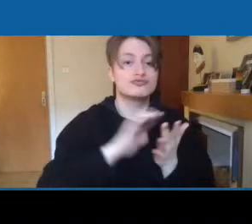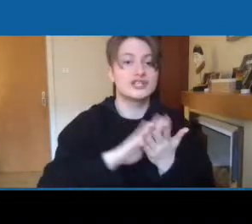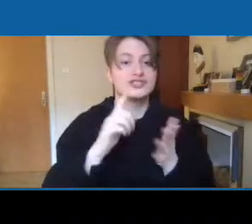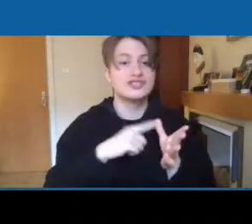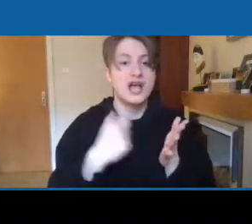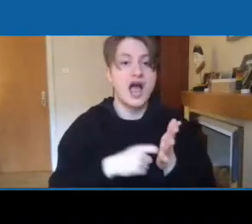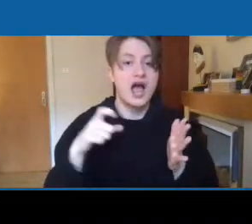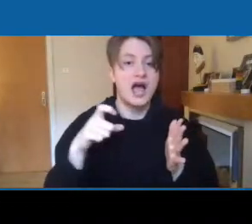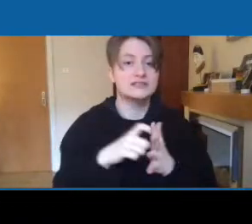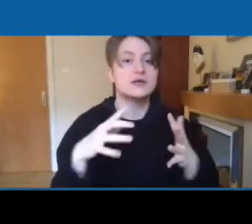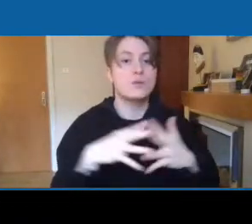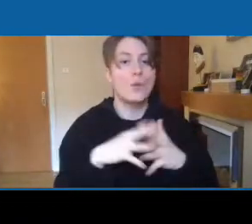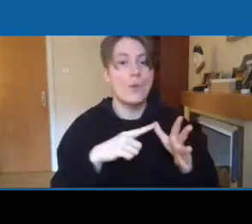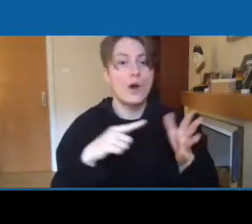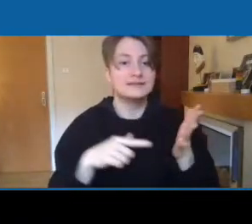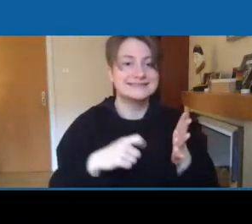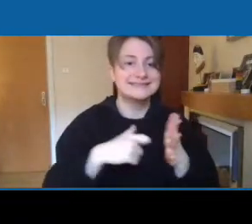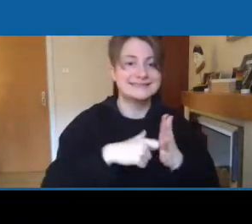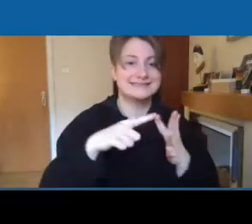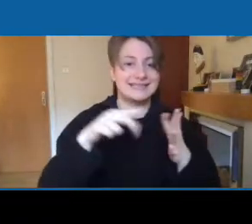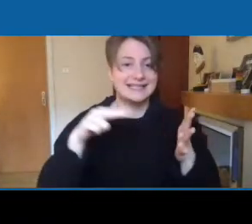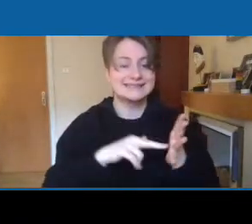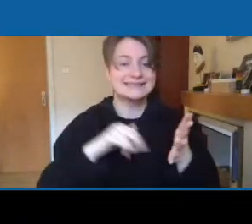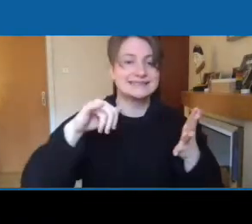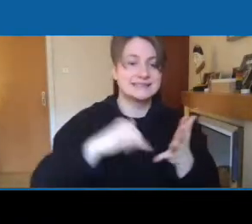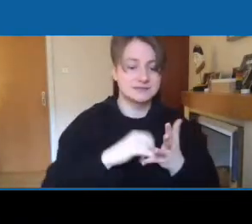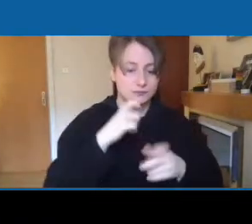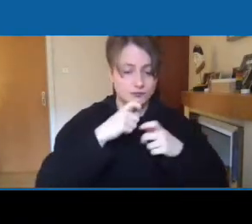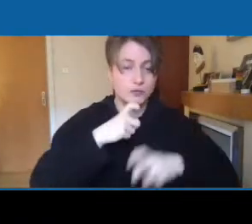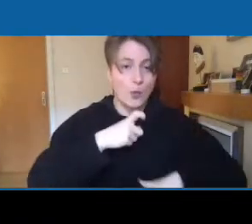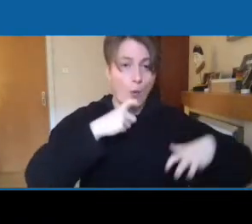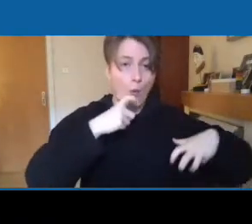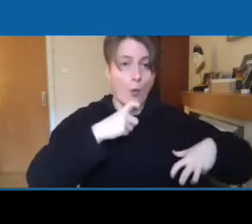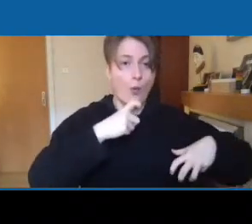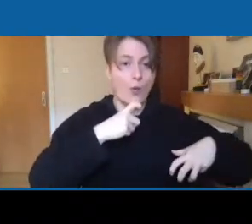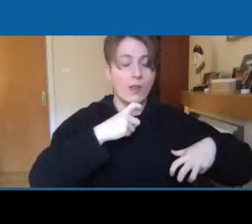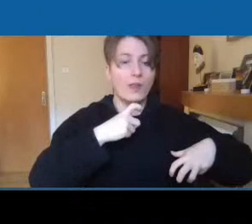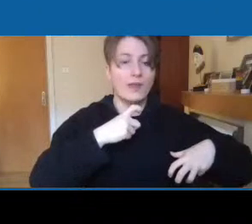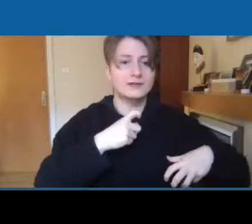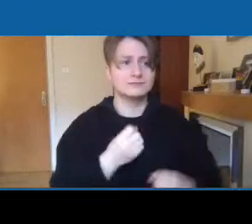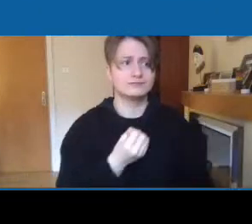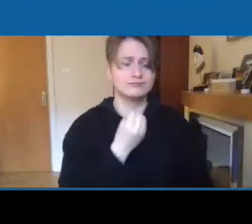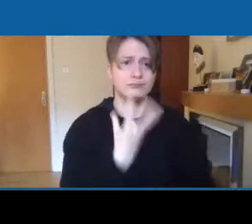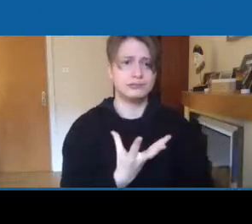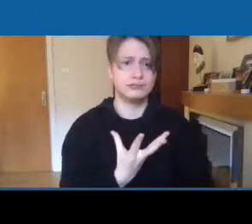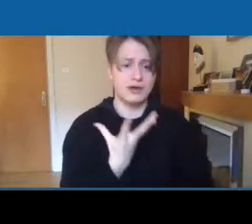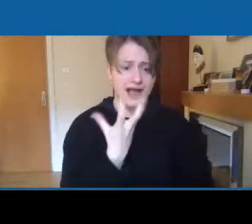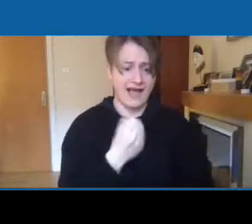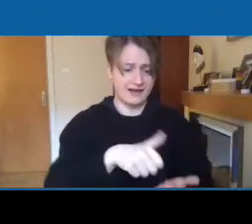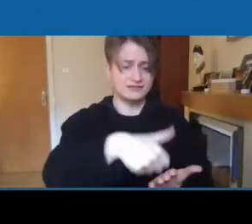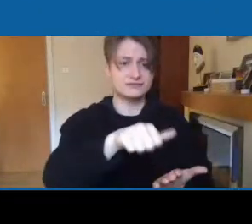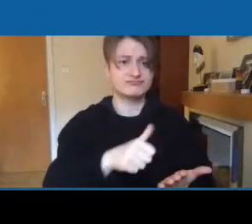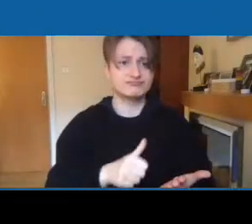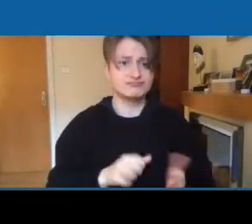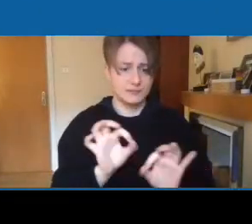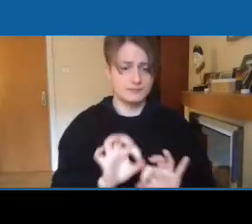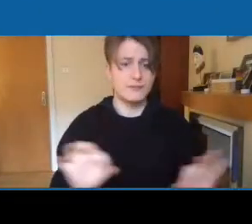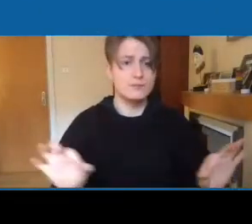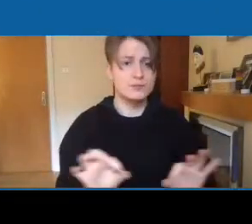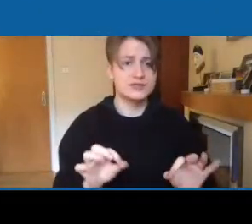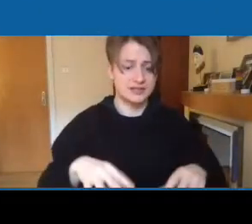of Europe's most celebrated horn players. It's fantastic to have this recital from Richard to open